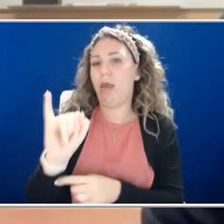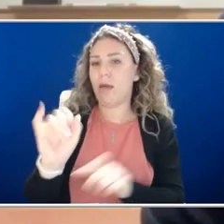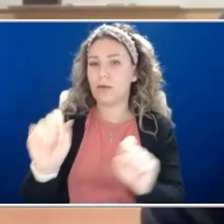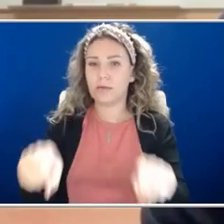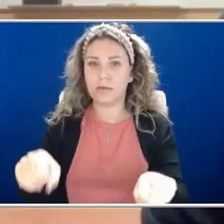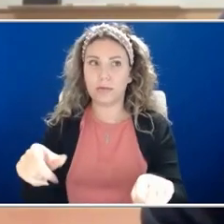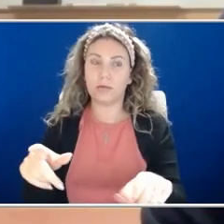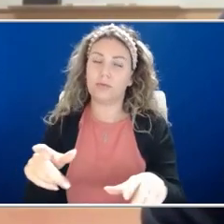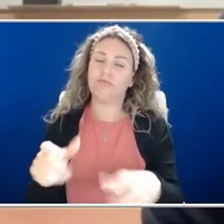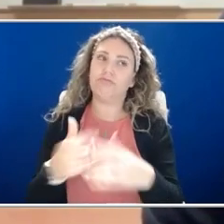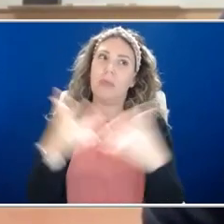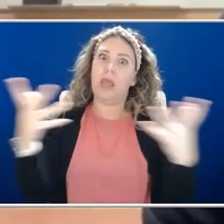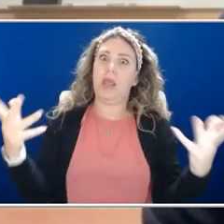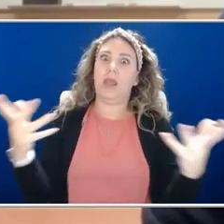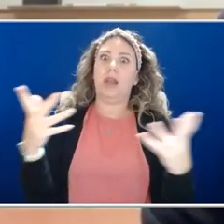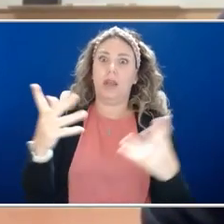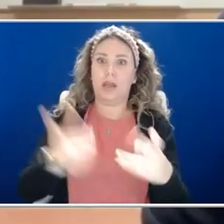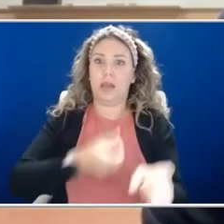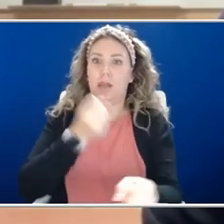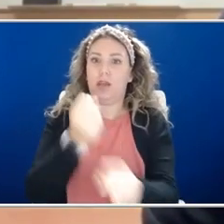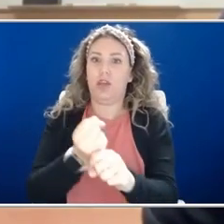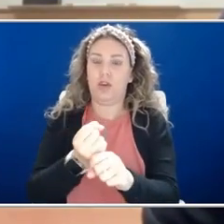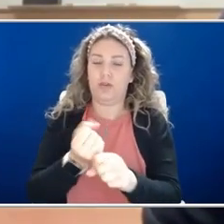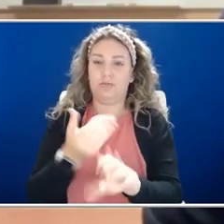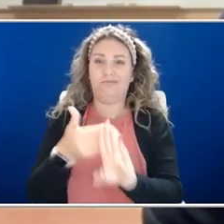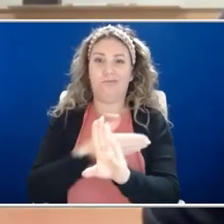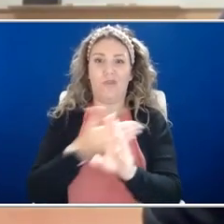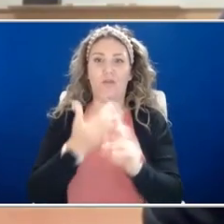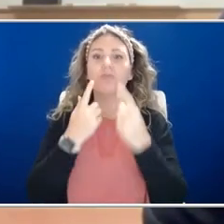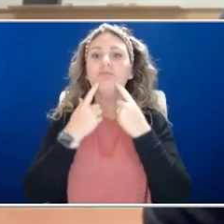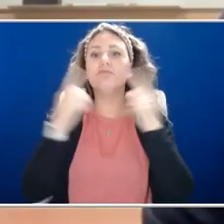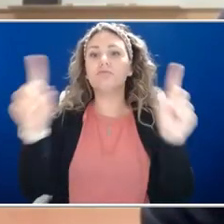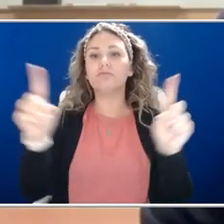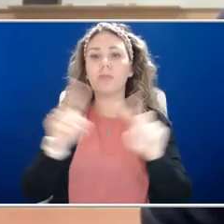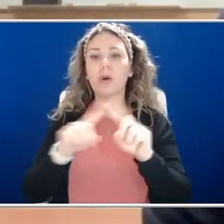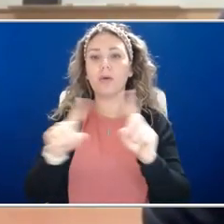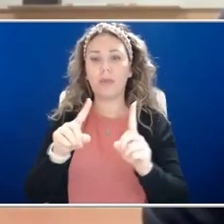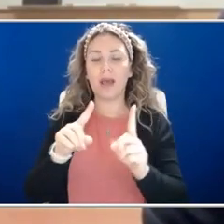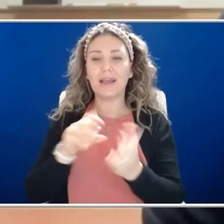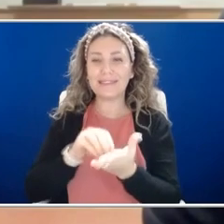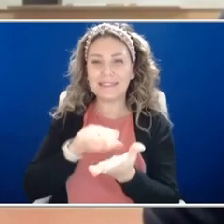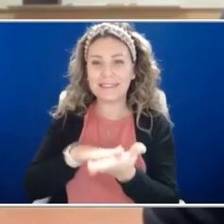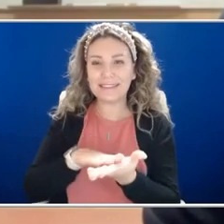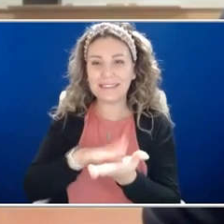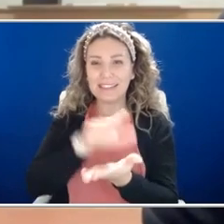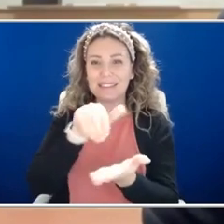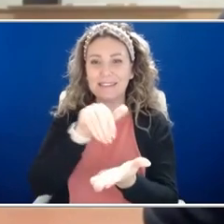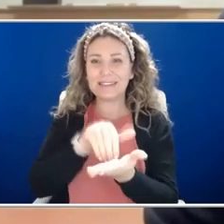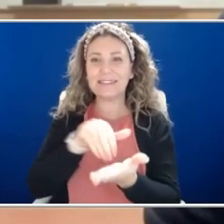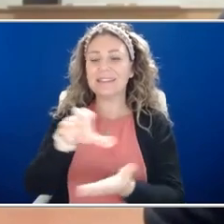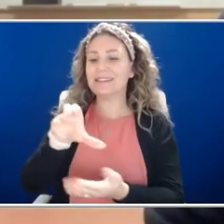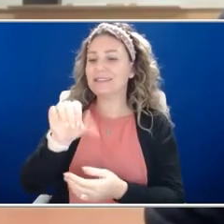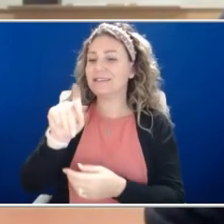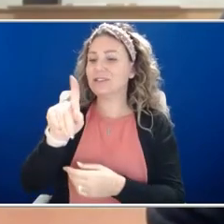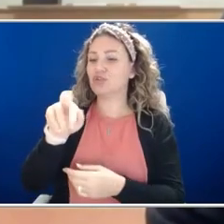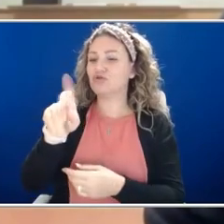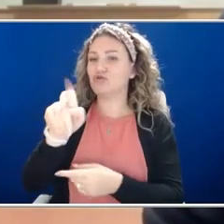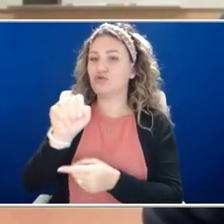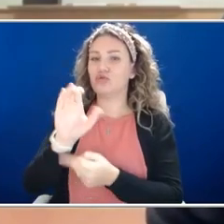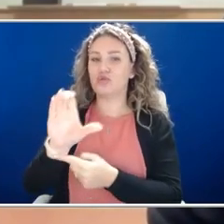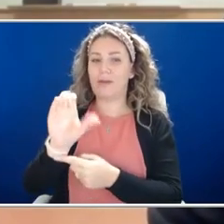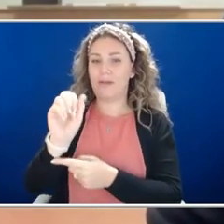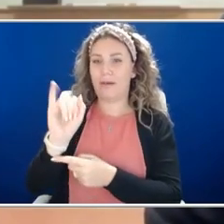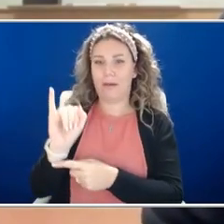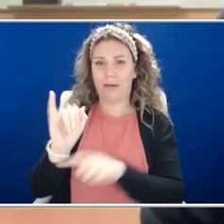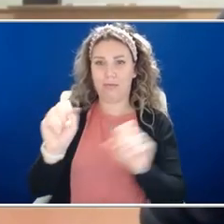or decades from that. But what we are able to do is what's called a data centric or model centric AI capability that our